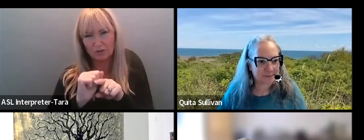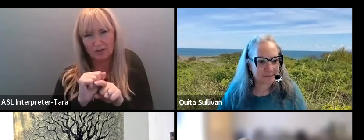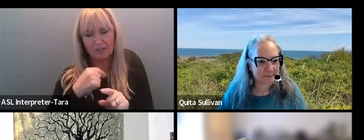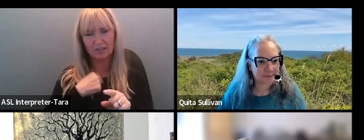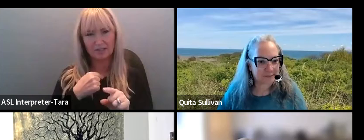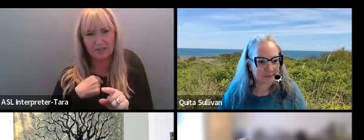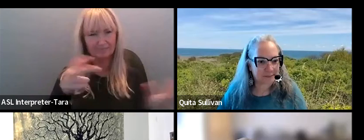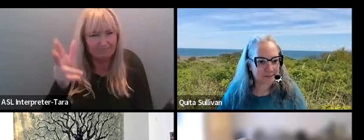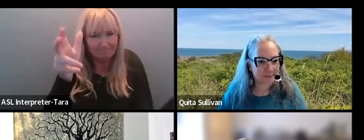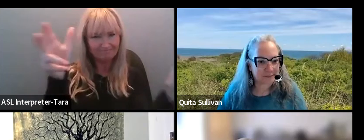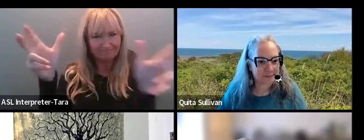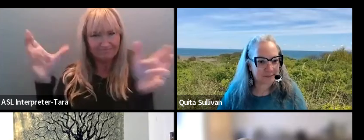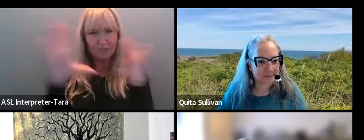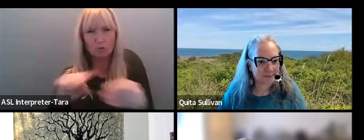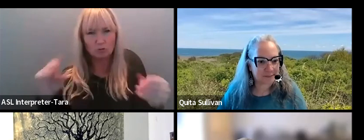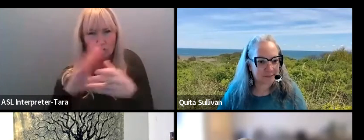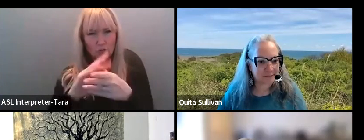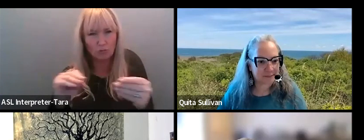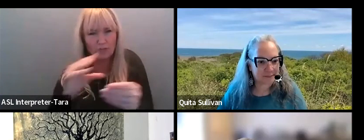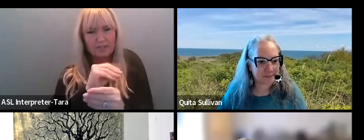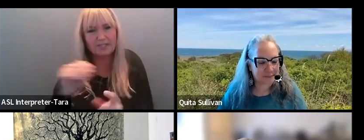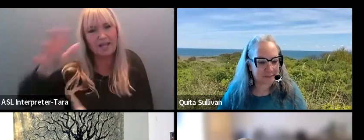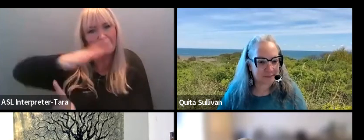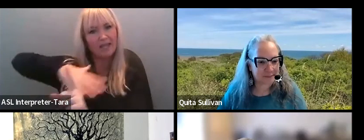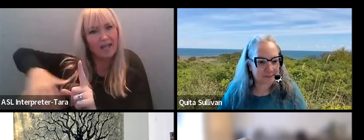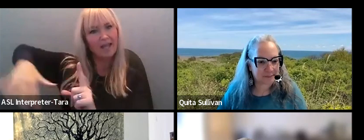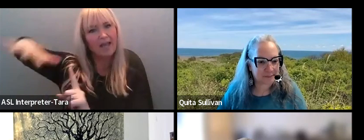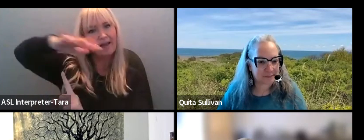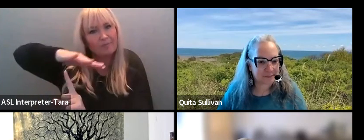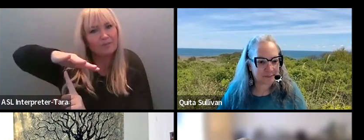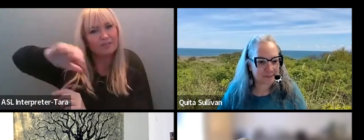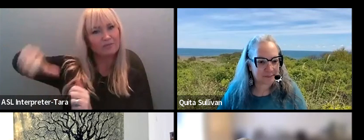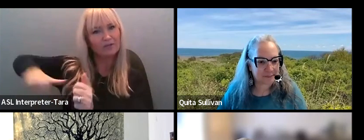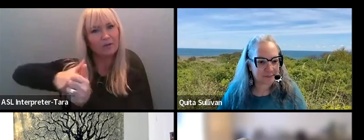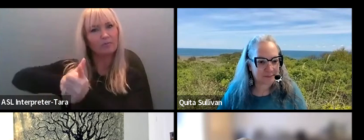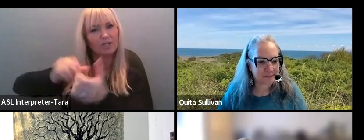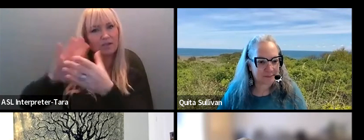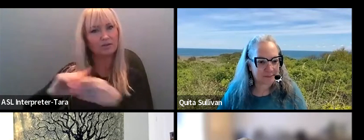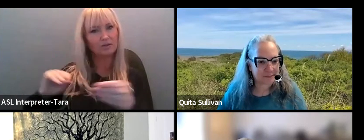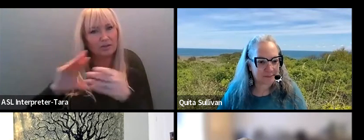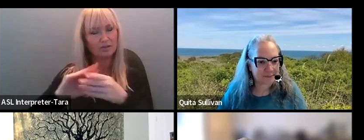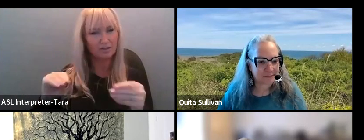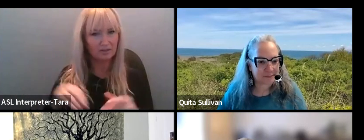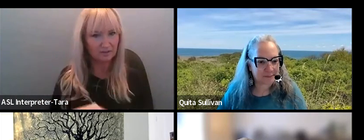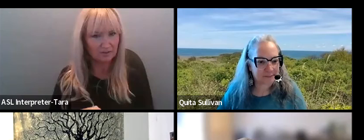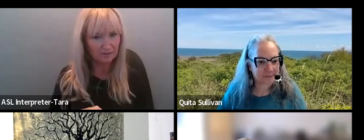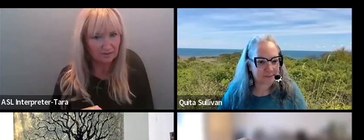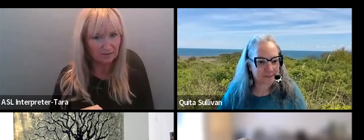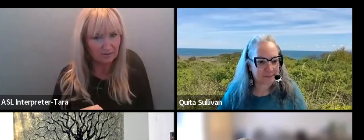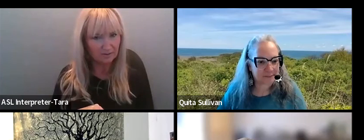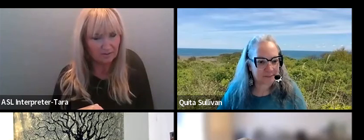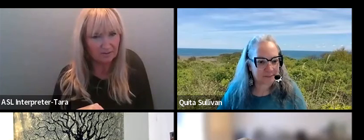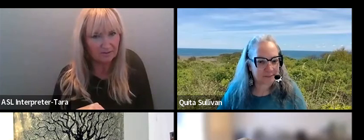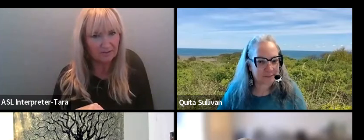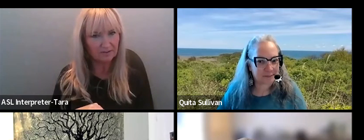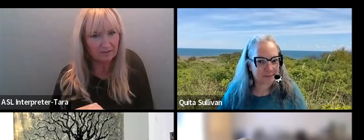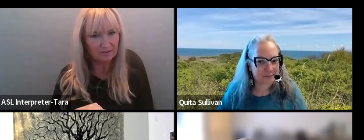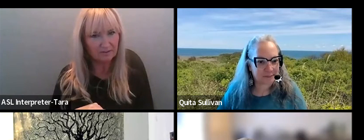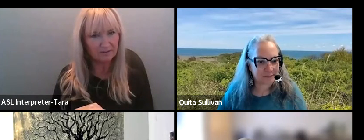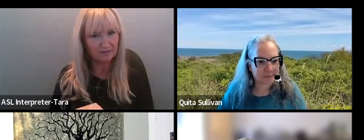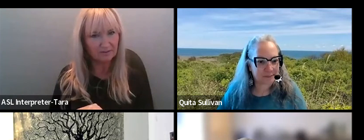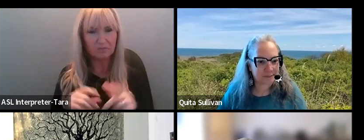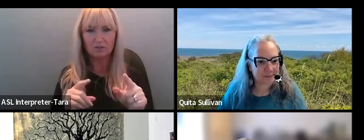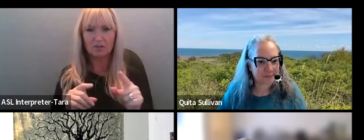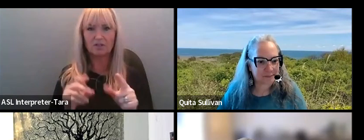stories and kind of like the atmosphere that the story set. For instance, having stories, they were like traveling through a